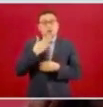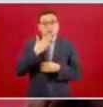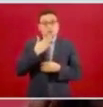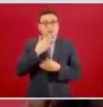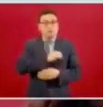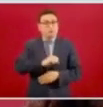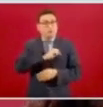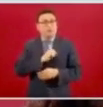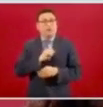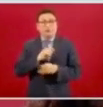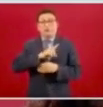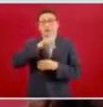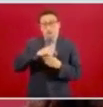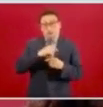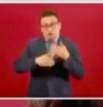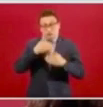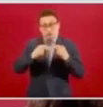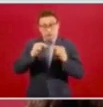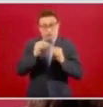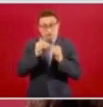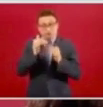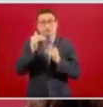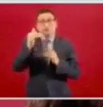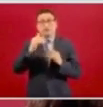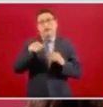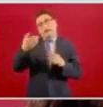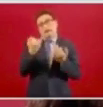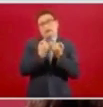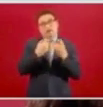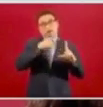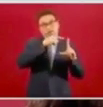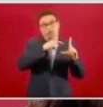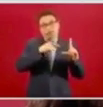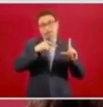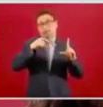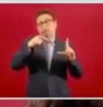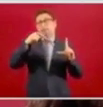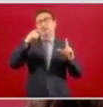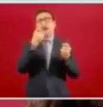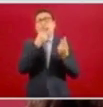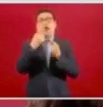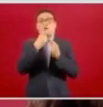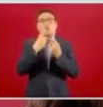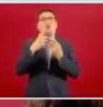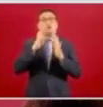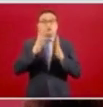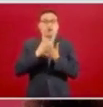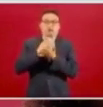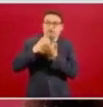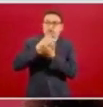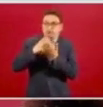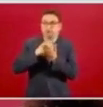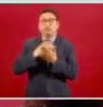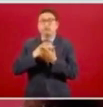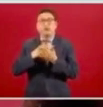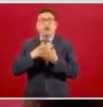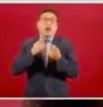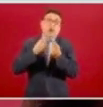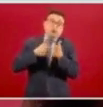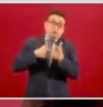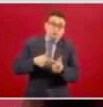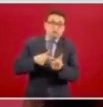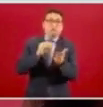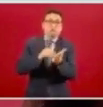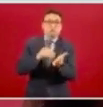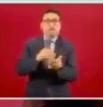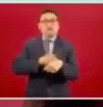So far, we are not presenting the data of recovered patients because we are still working on preparing it properly and